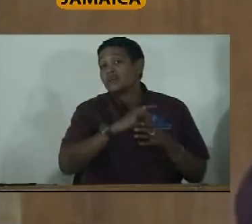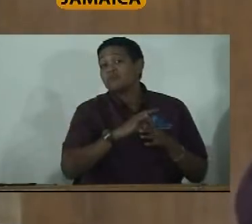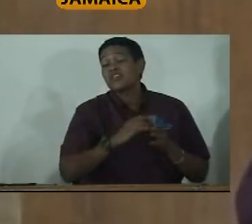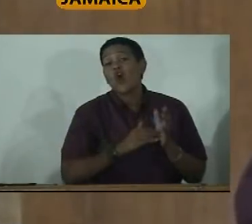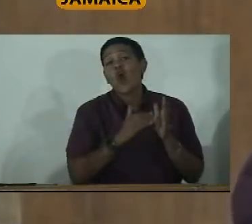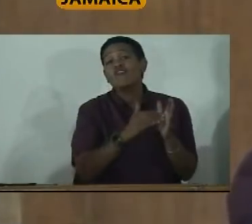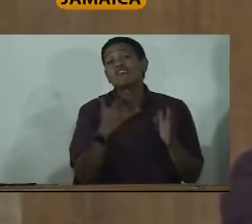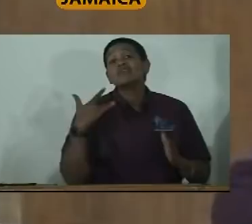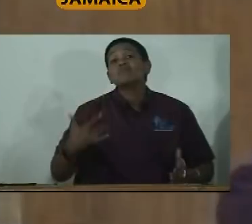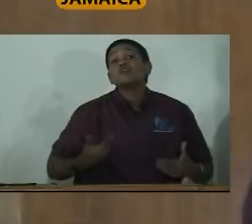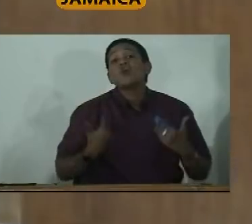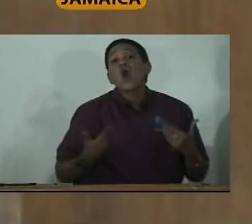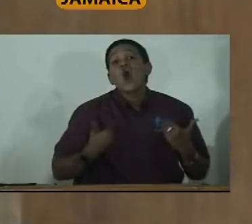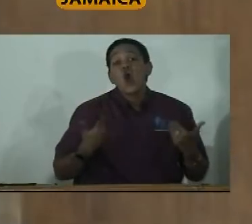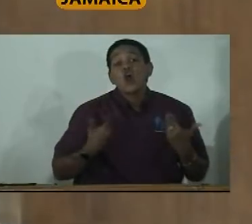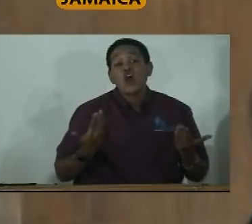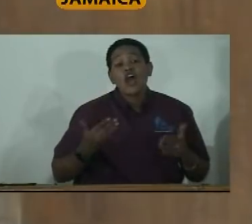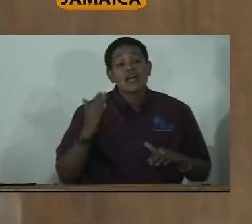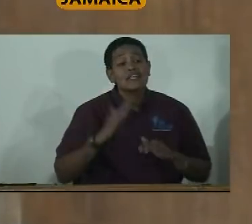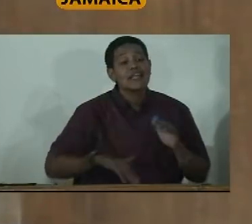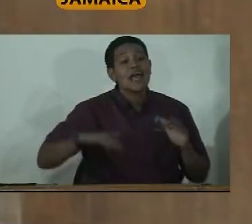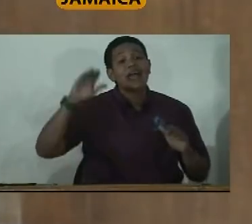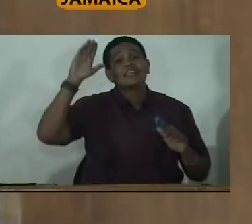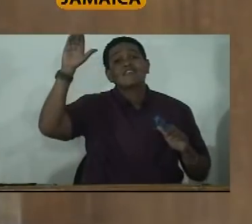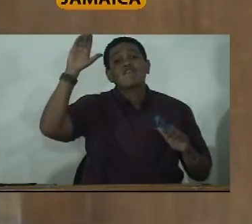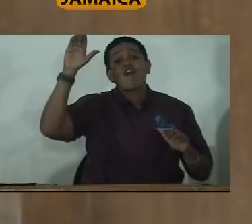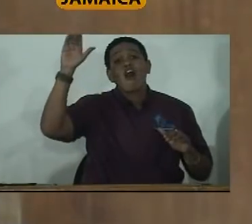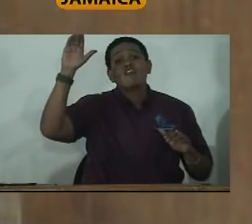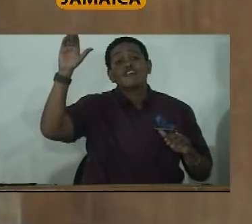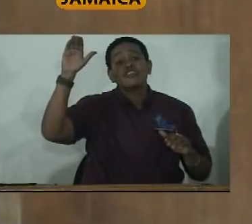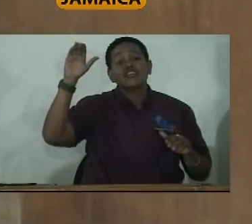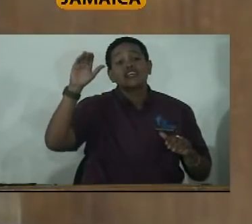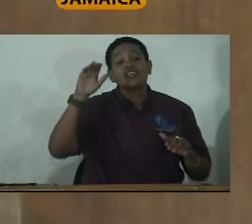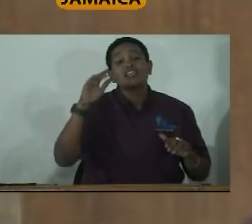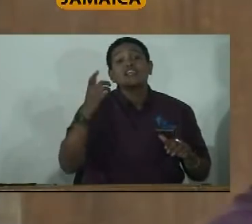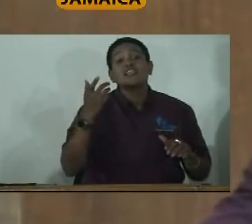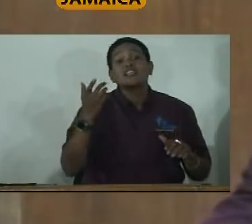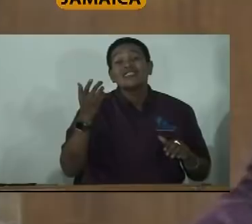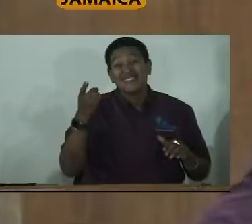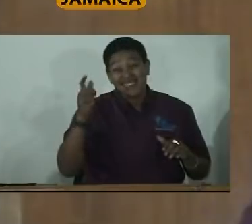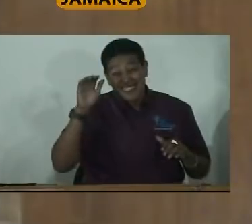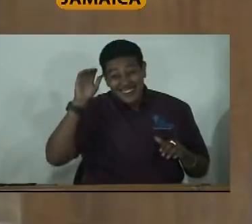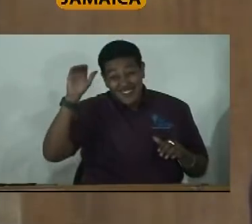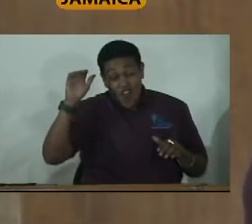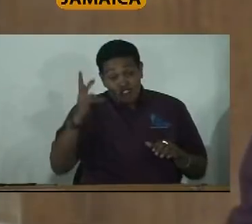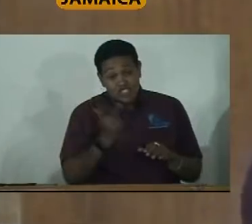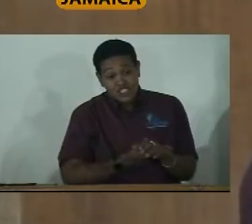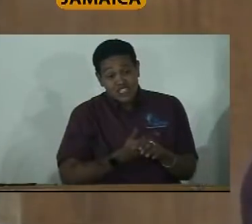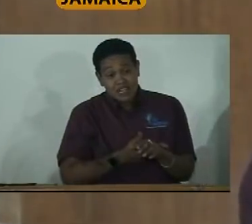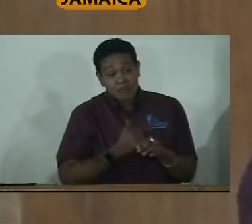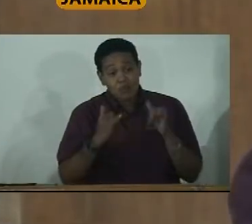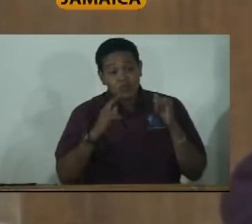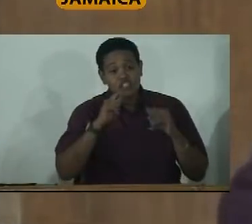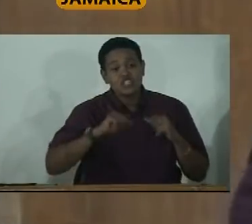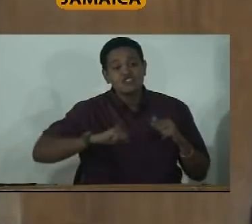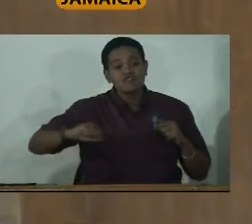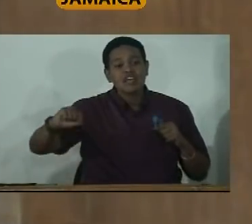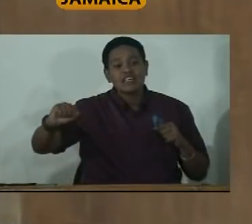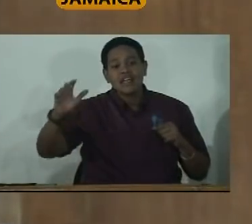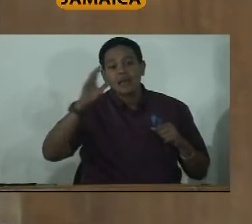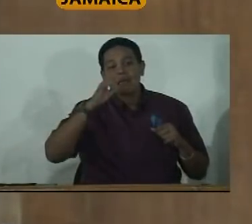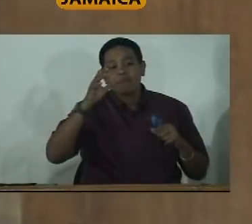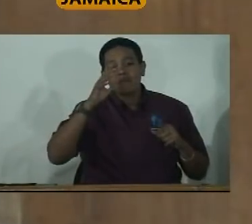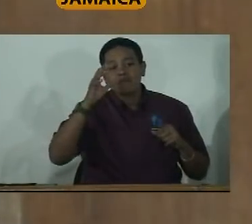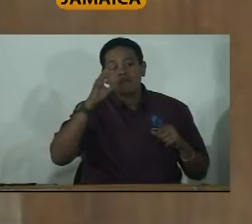younger than foreign mutton, which is the rejected mother of the lamb